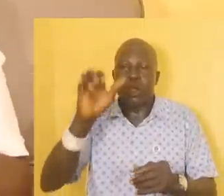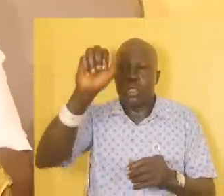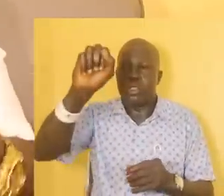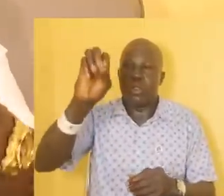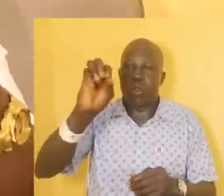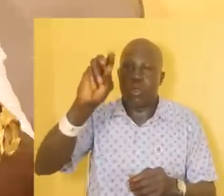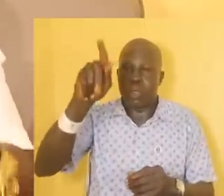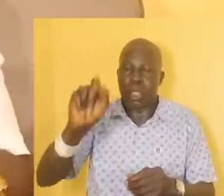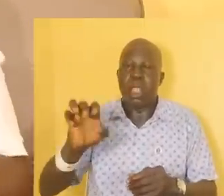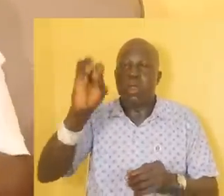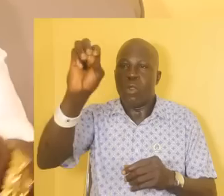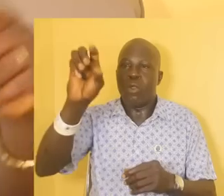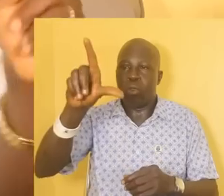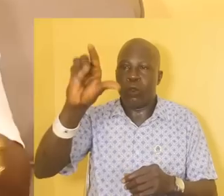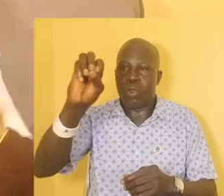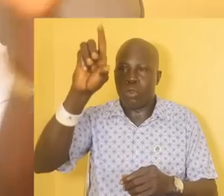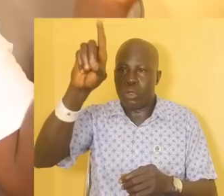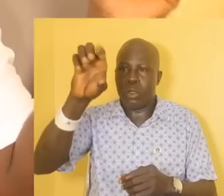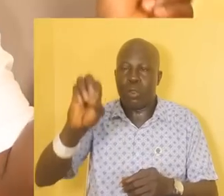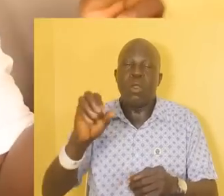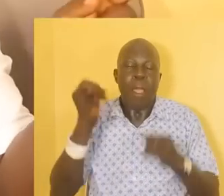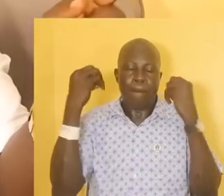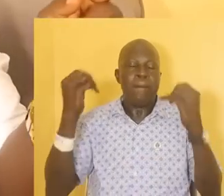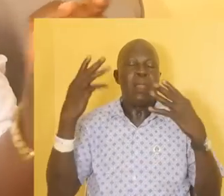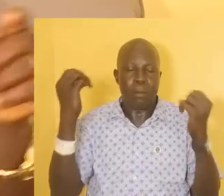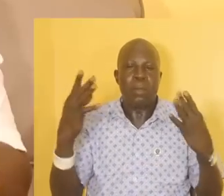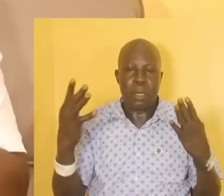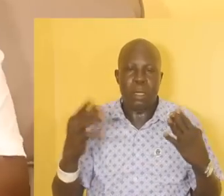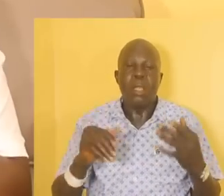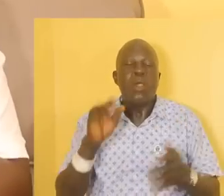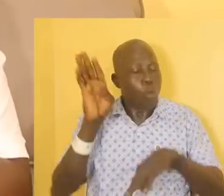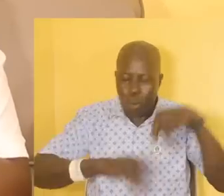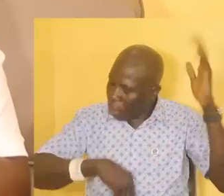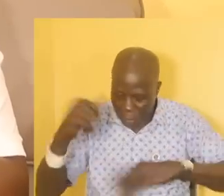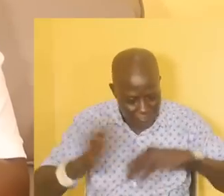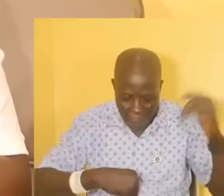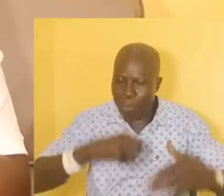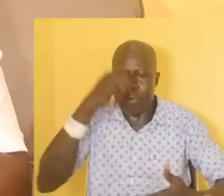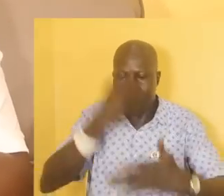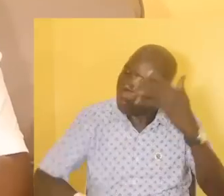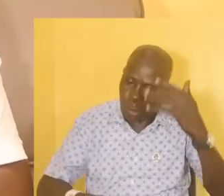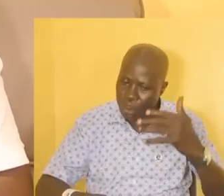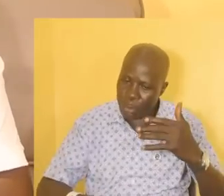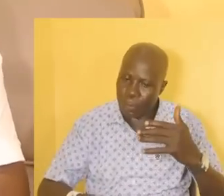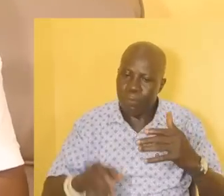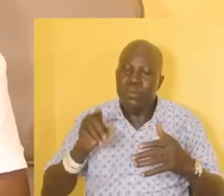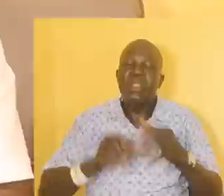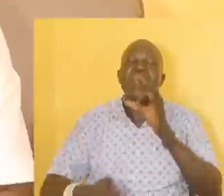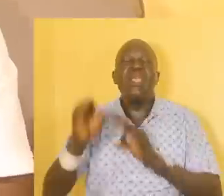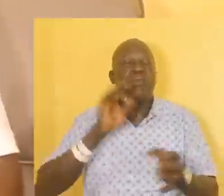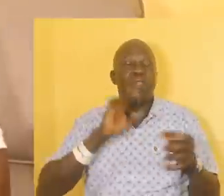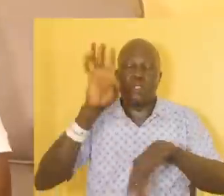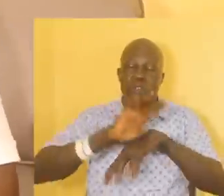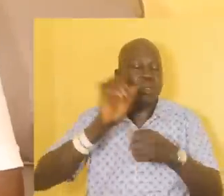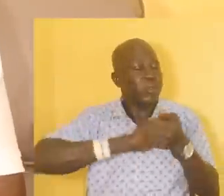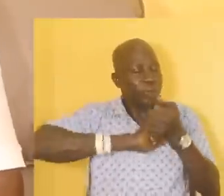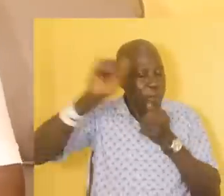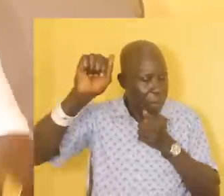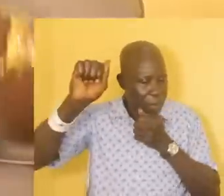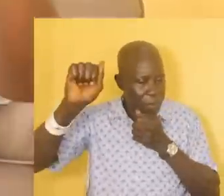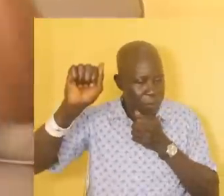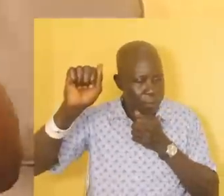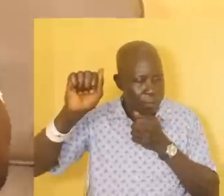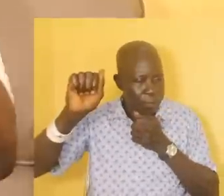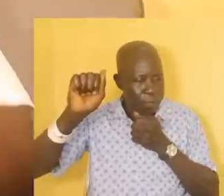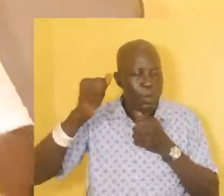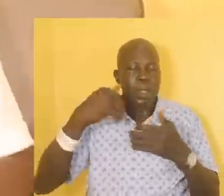Soka. Olodo. Olodo. Ati bebelo. And so forth. Go to banana. Whatever we cost. If church is bad, give me do. If church is too far. Go